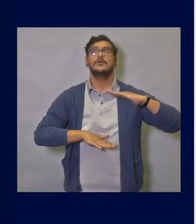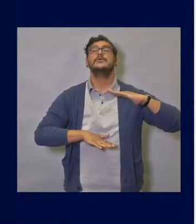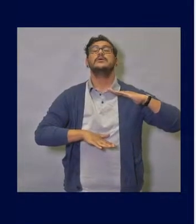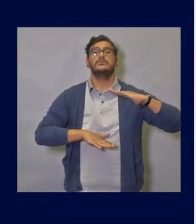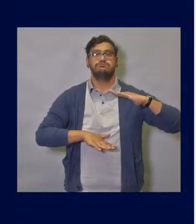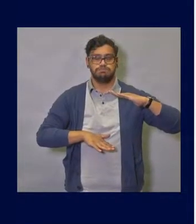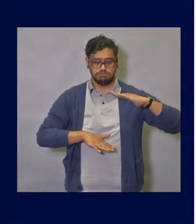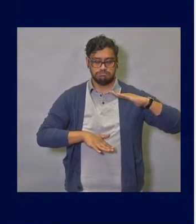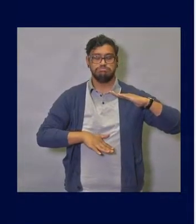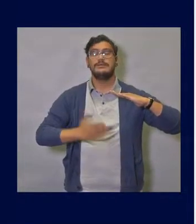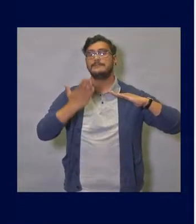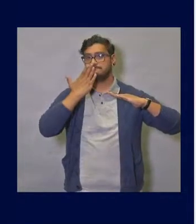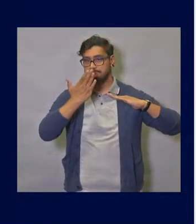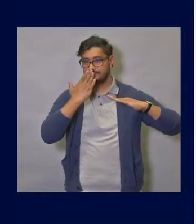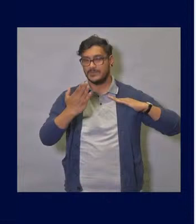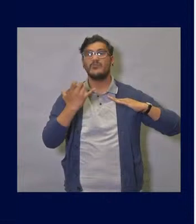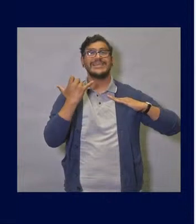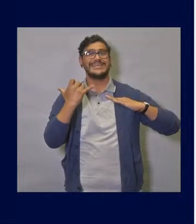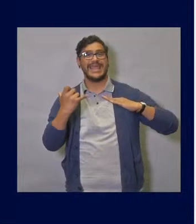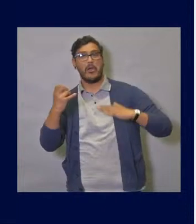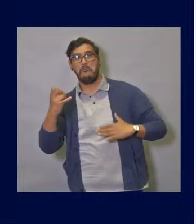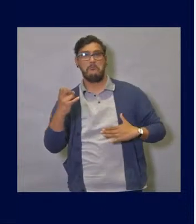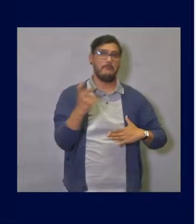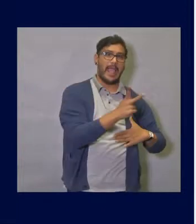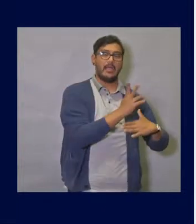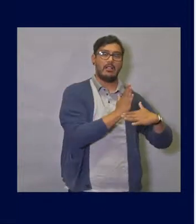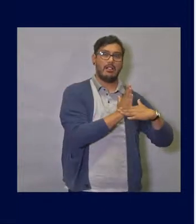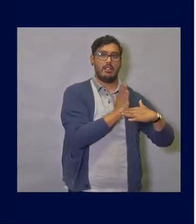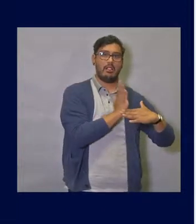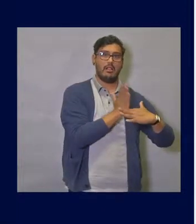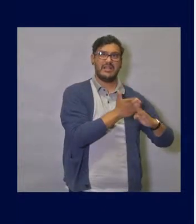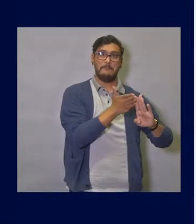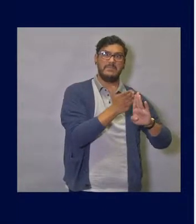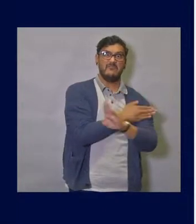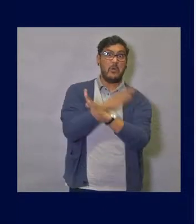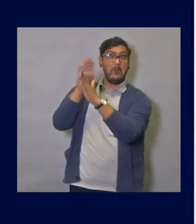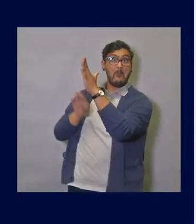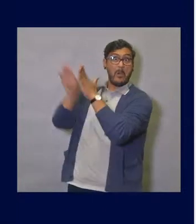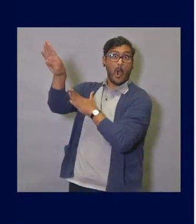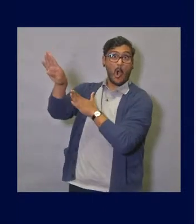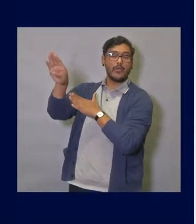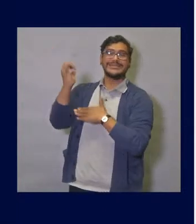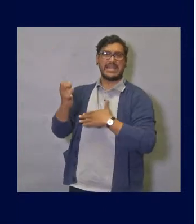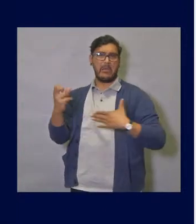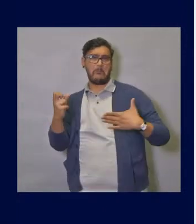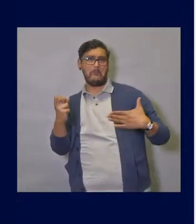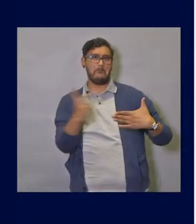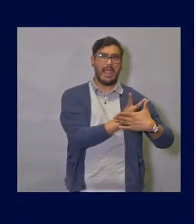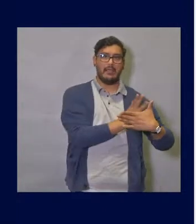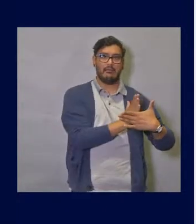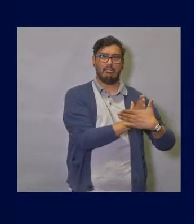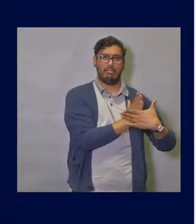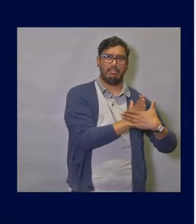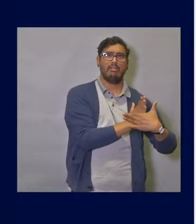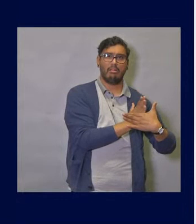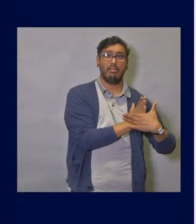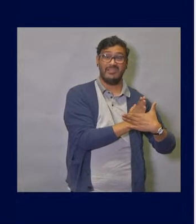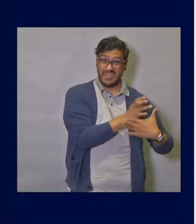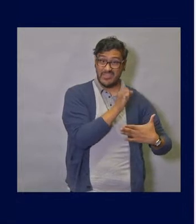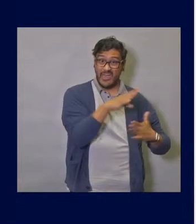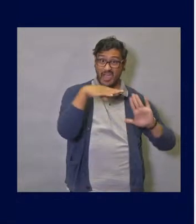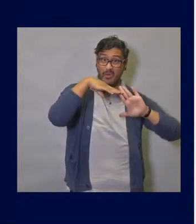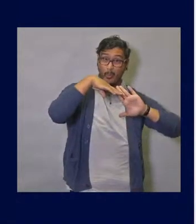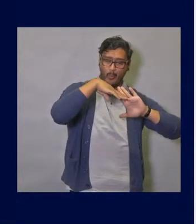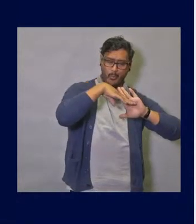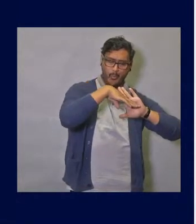to average daily case numbers at the levels we saw before the surge. These declines are real, and we're grateful for the